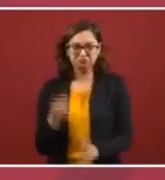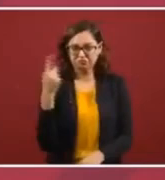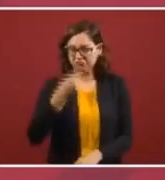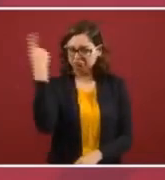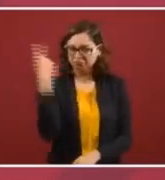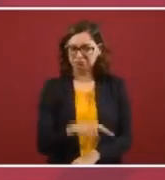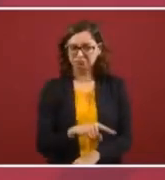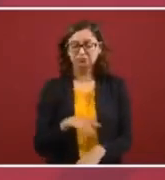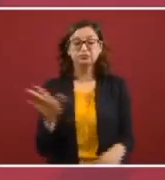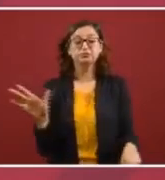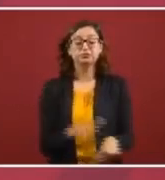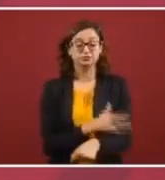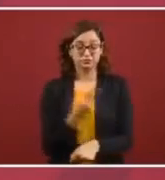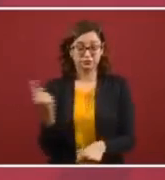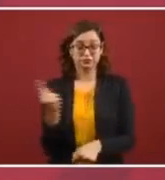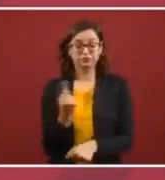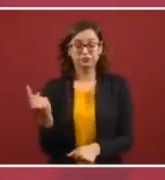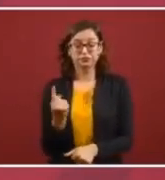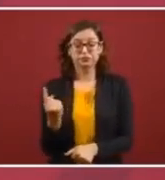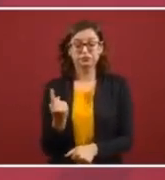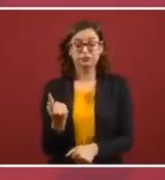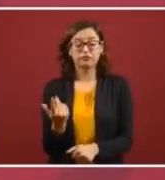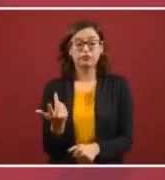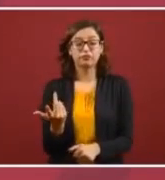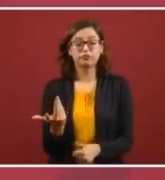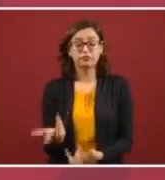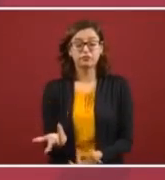They even said